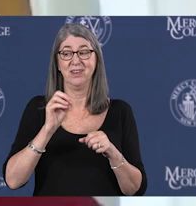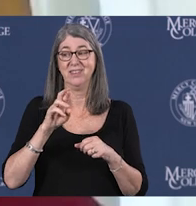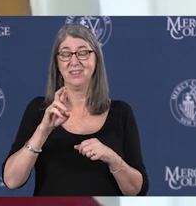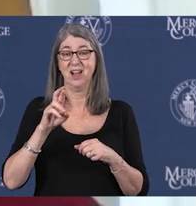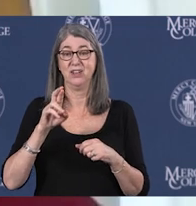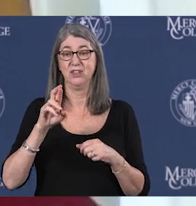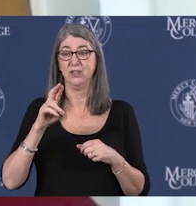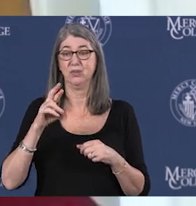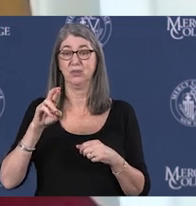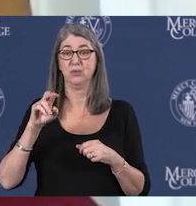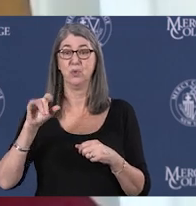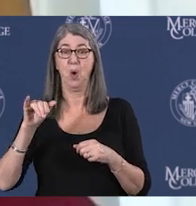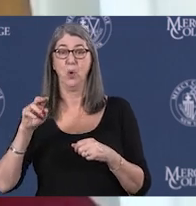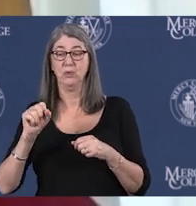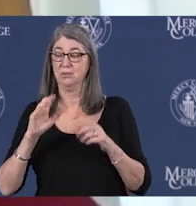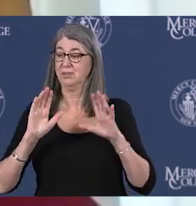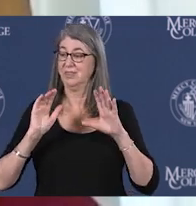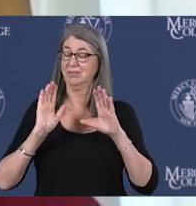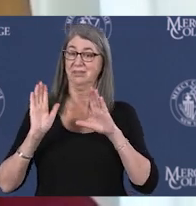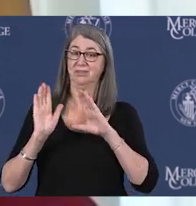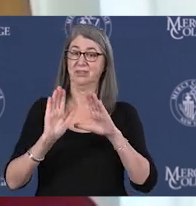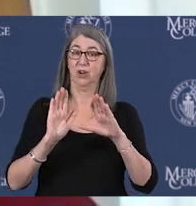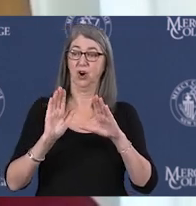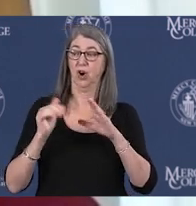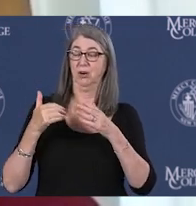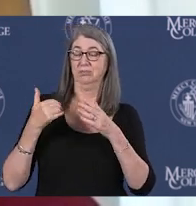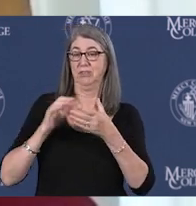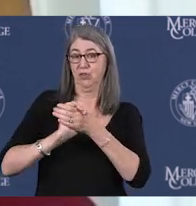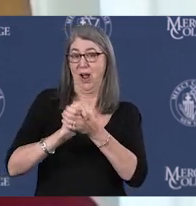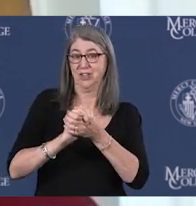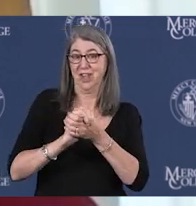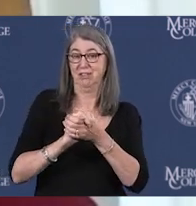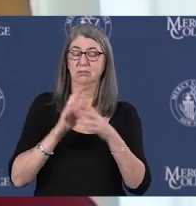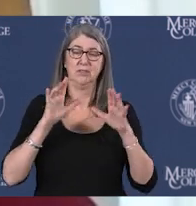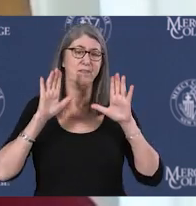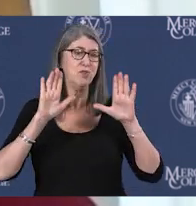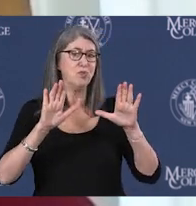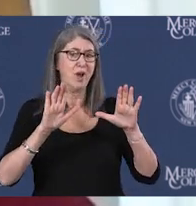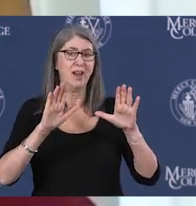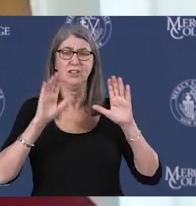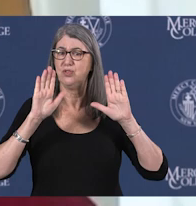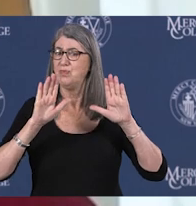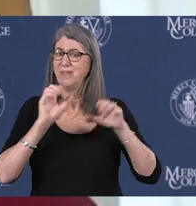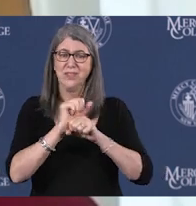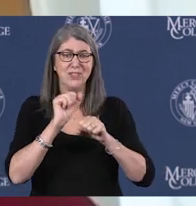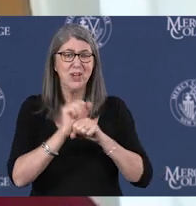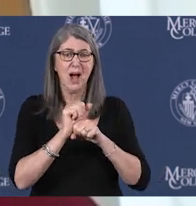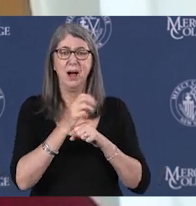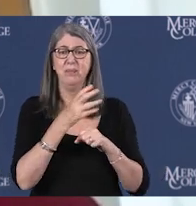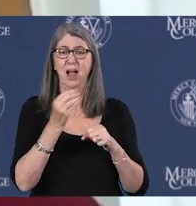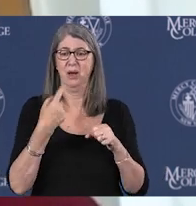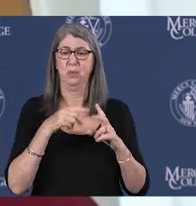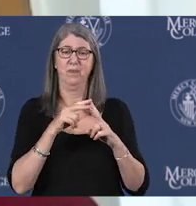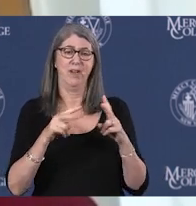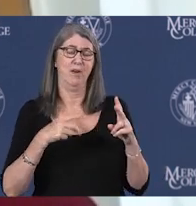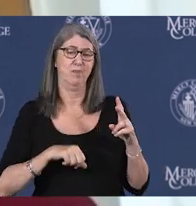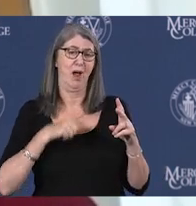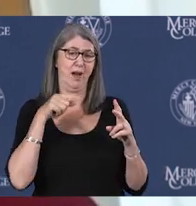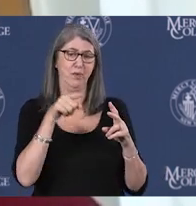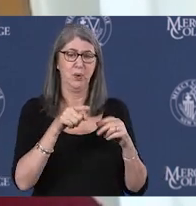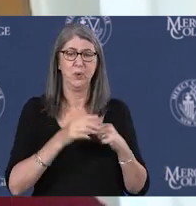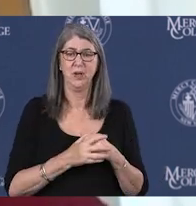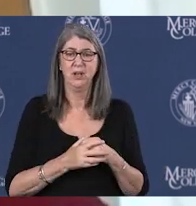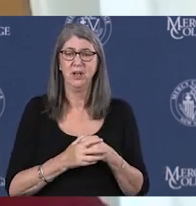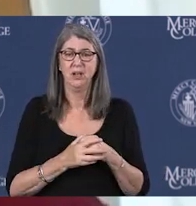Rose in giving you our heartfelt congratulations. You've done a great and terrific job, and we're very proud of